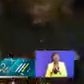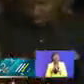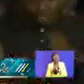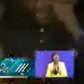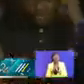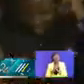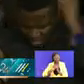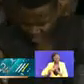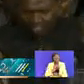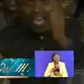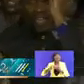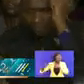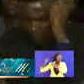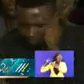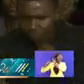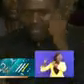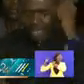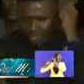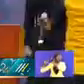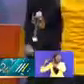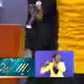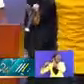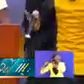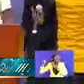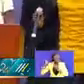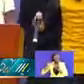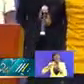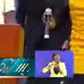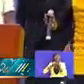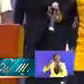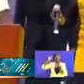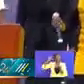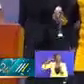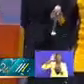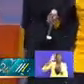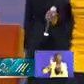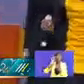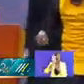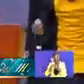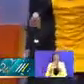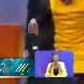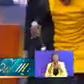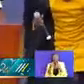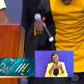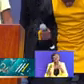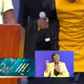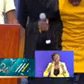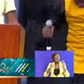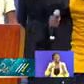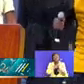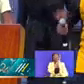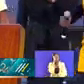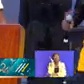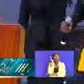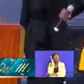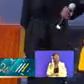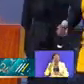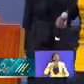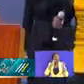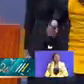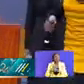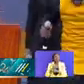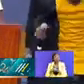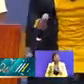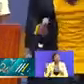Temple Our Generation must see the glory of their day the Bible says oh God repeat thy works